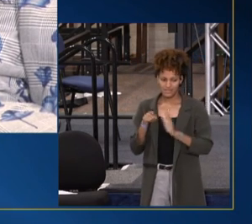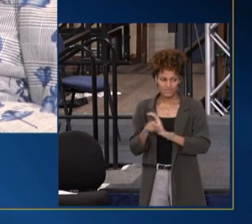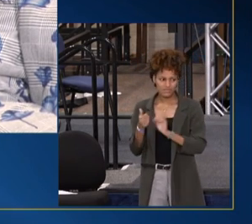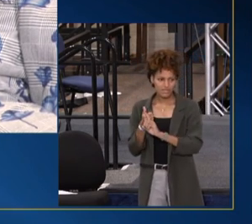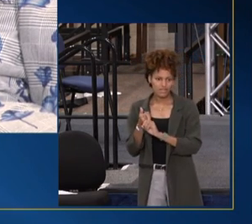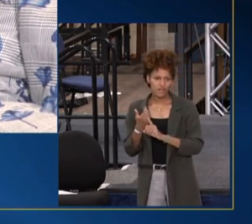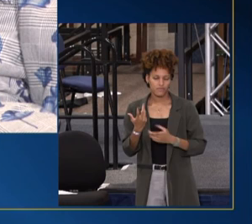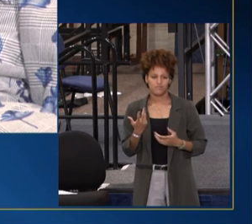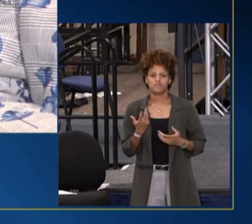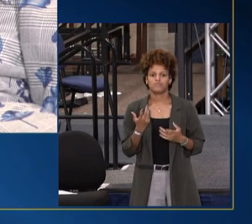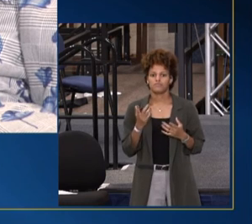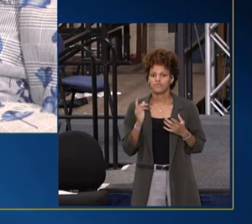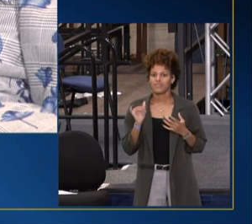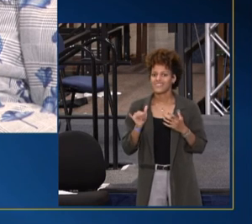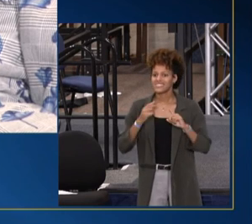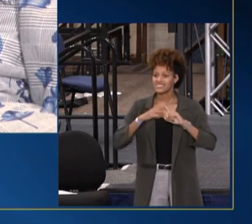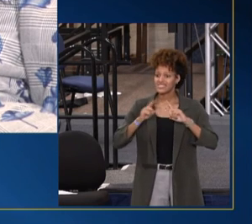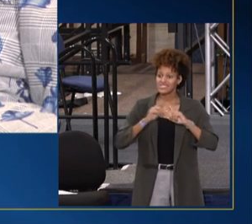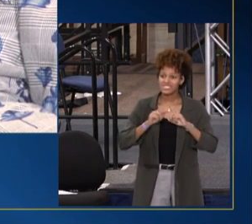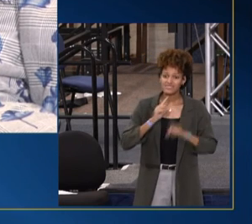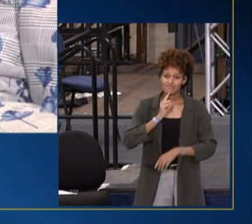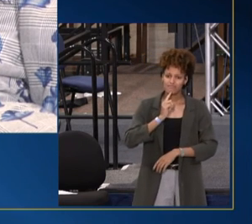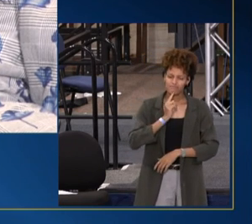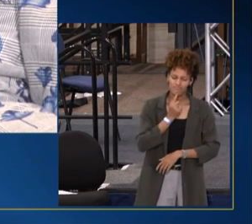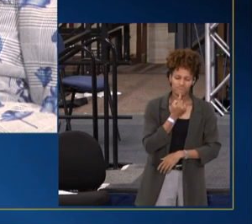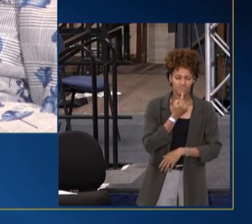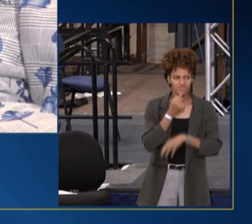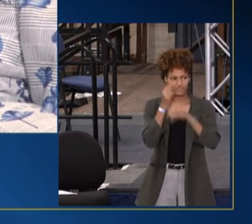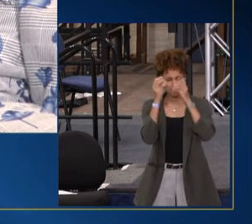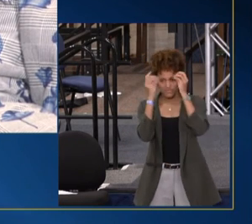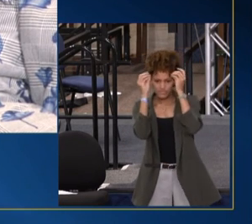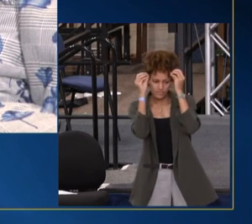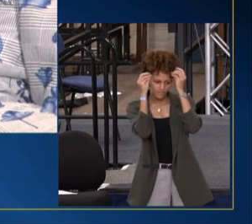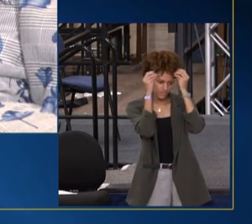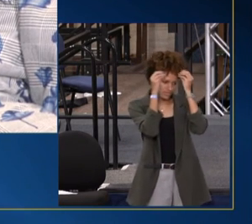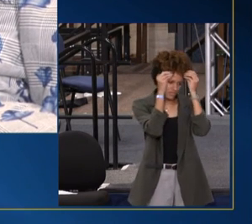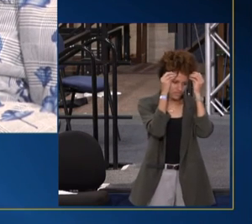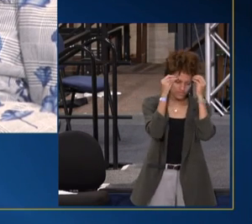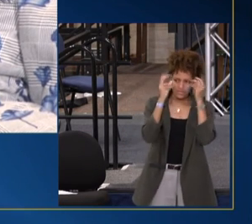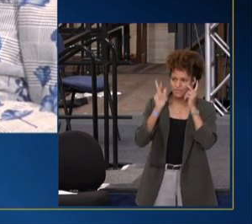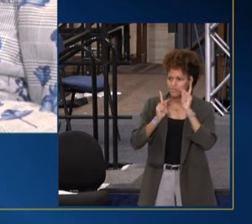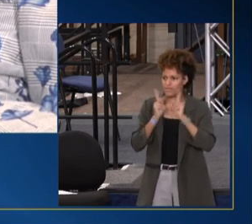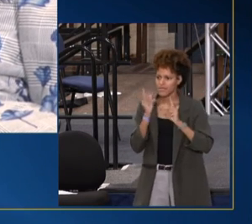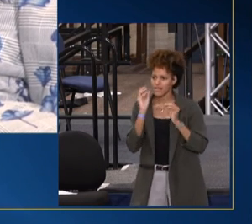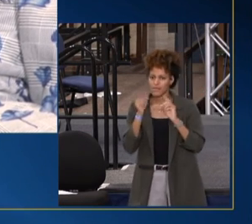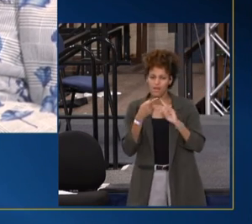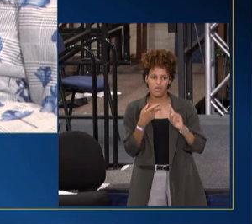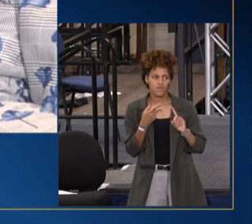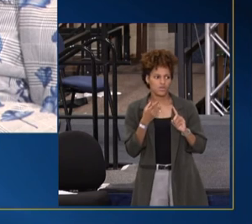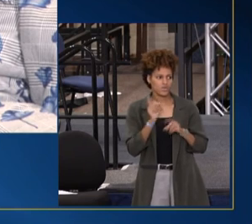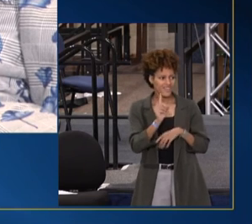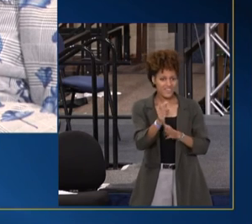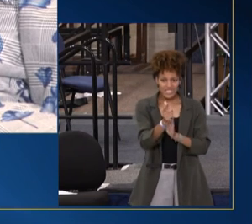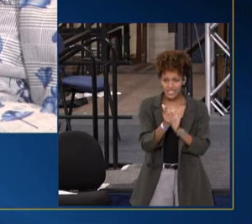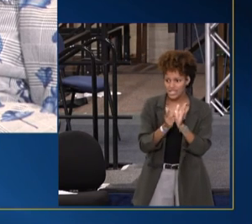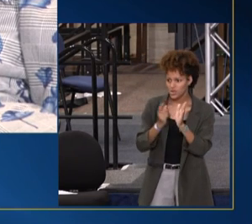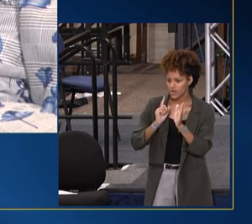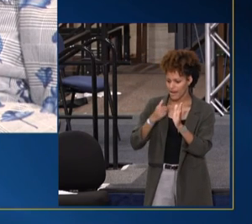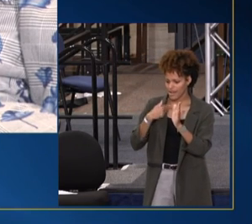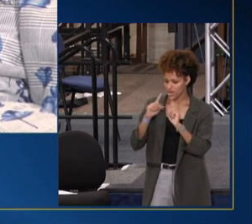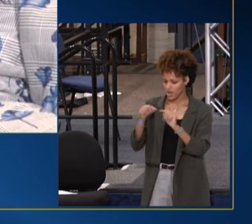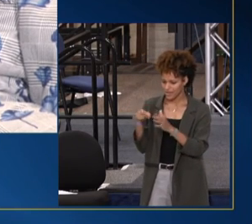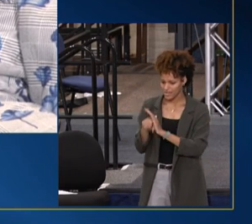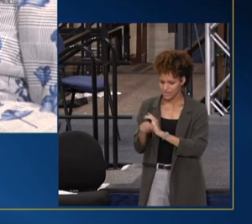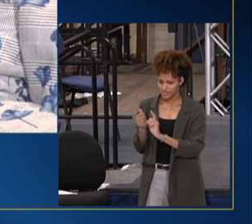And those are the extremes that people are going through is where is it legal so I could take my life?